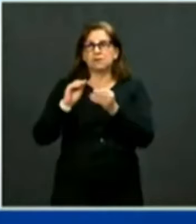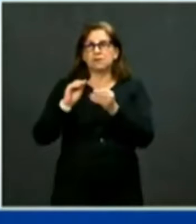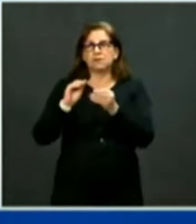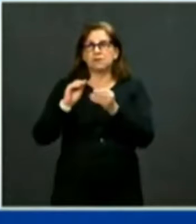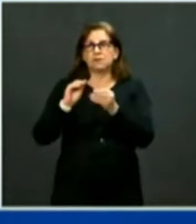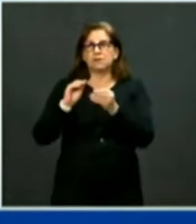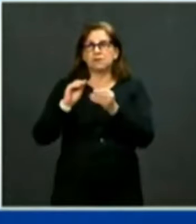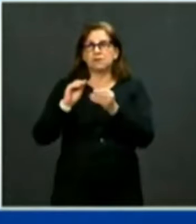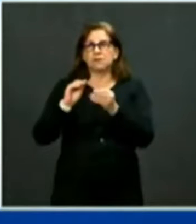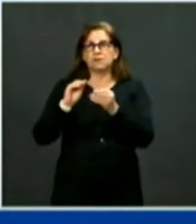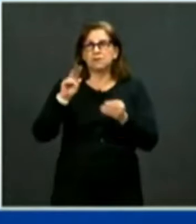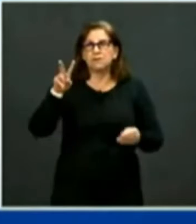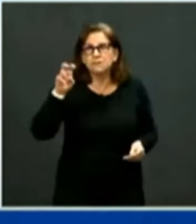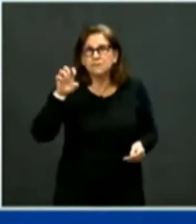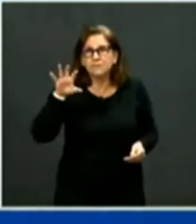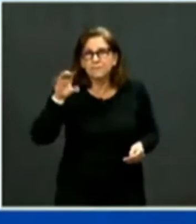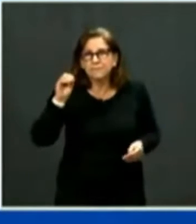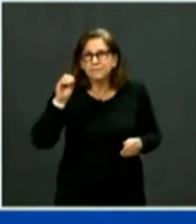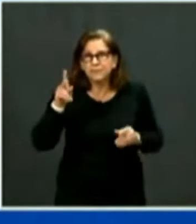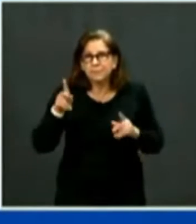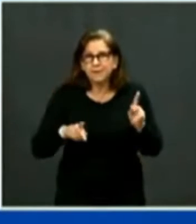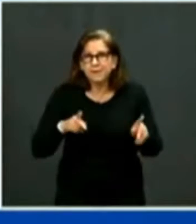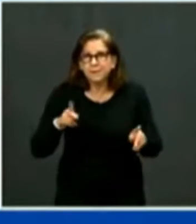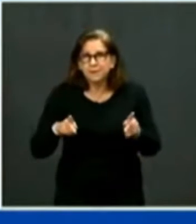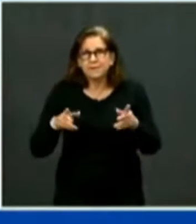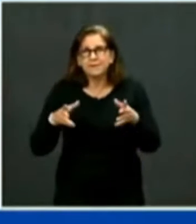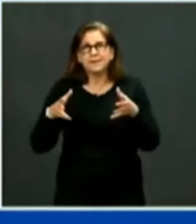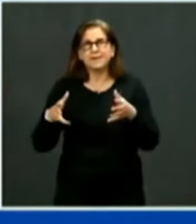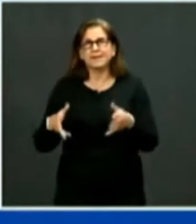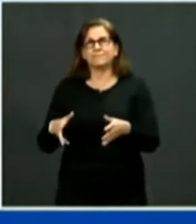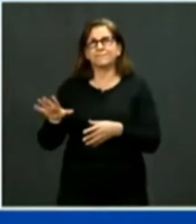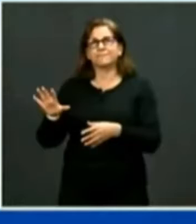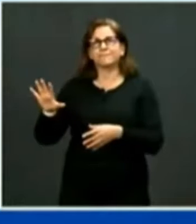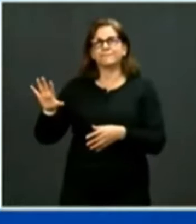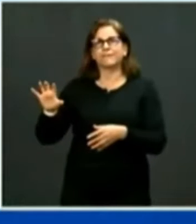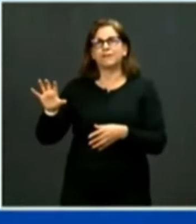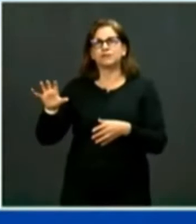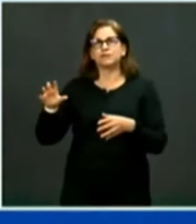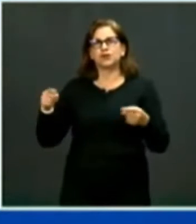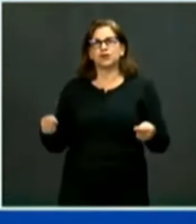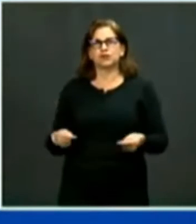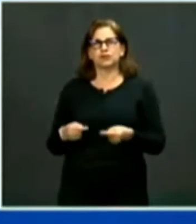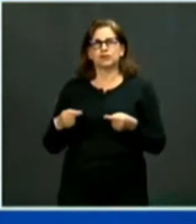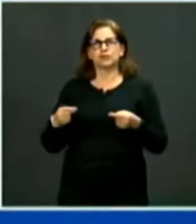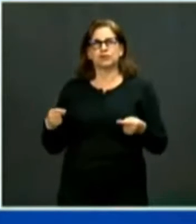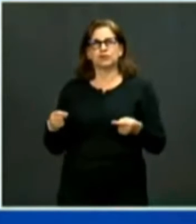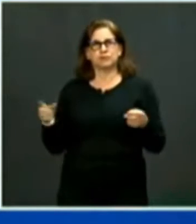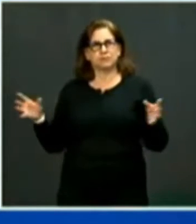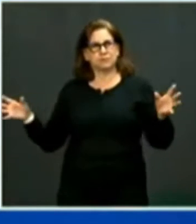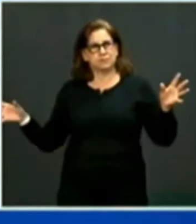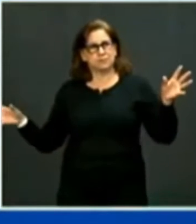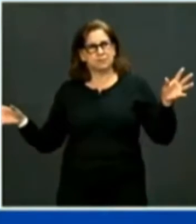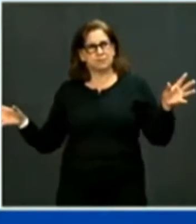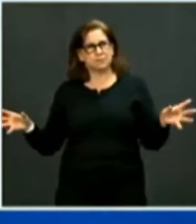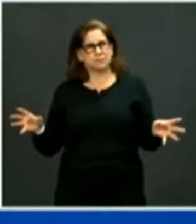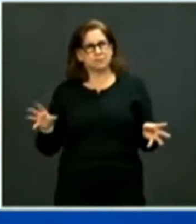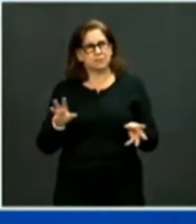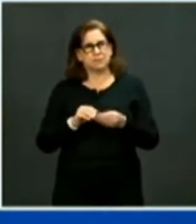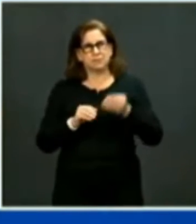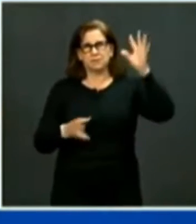Sorry, I had to do that. 500 injured. This is an epidemic, for God's sake. And it has to